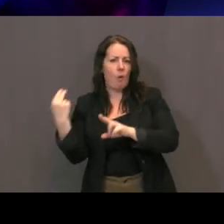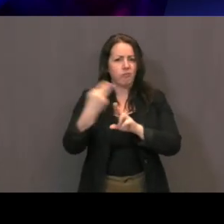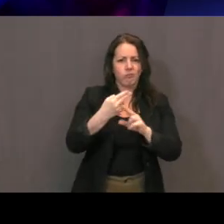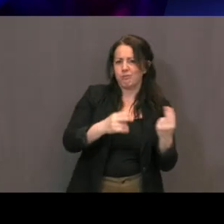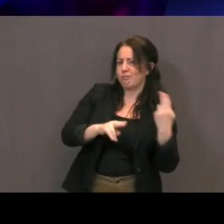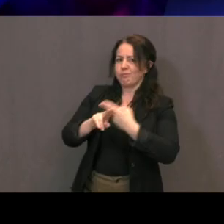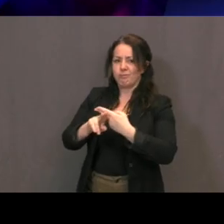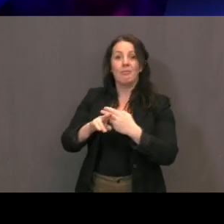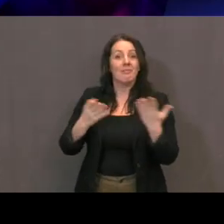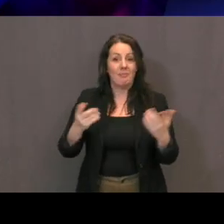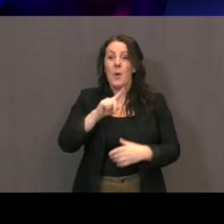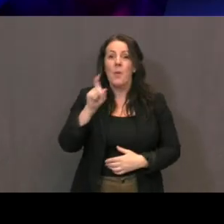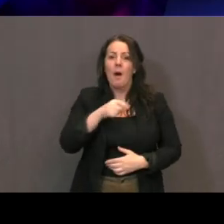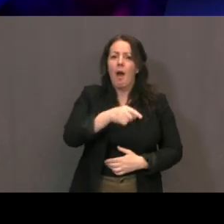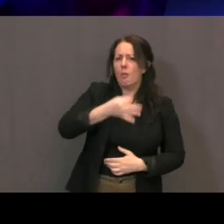had to say initially.